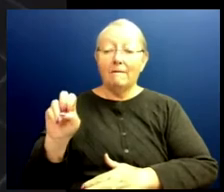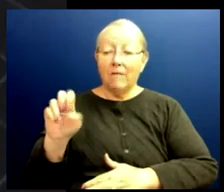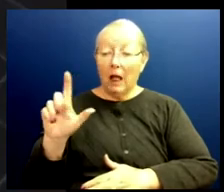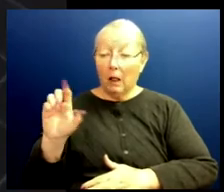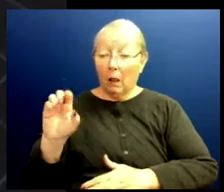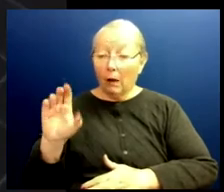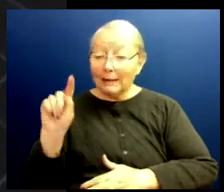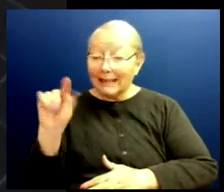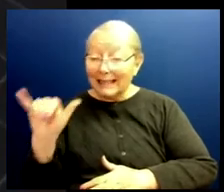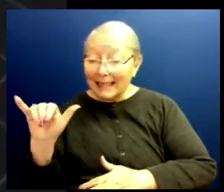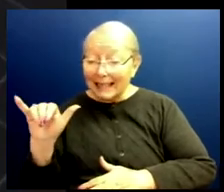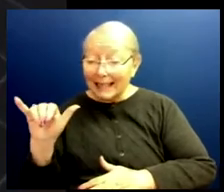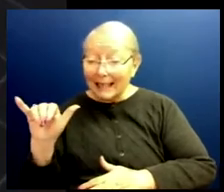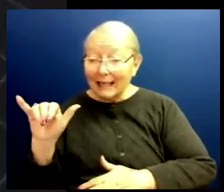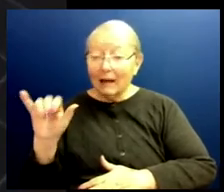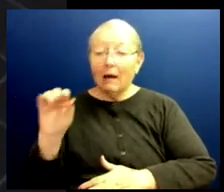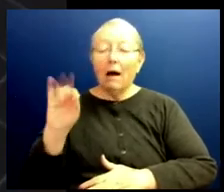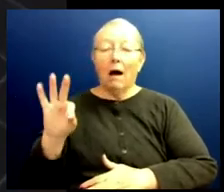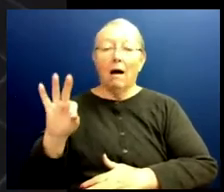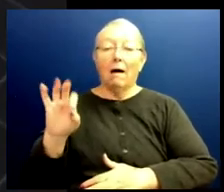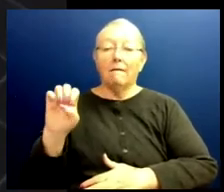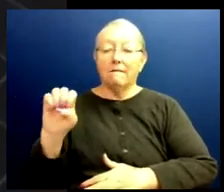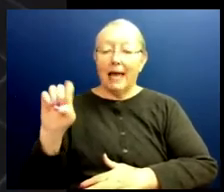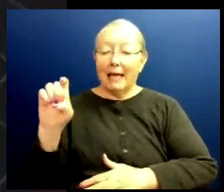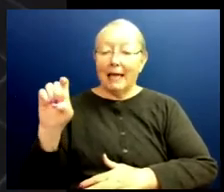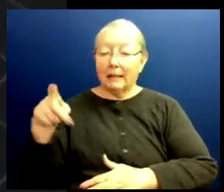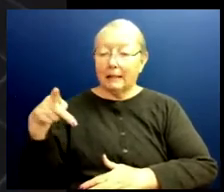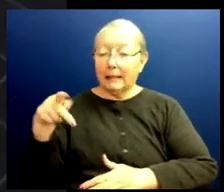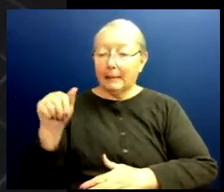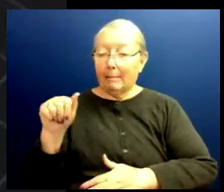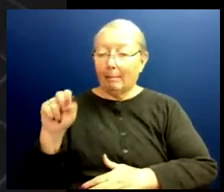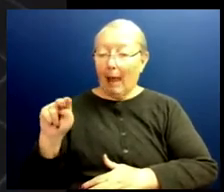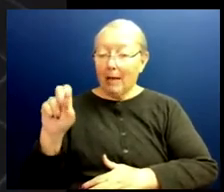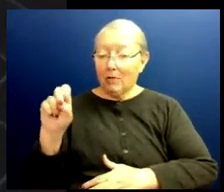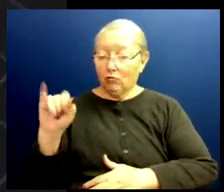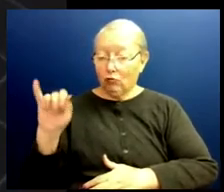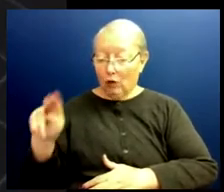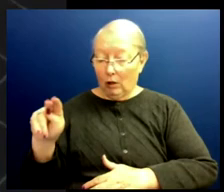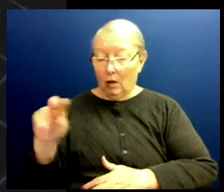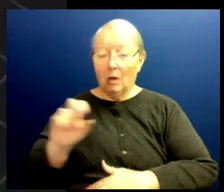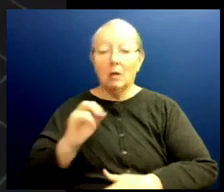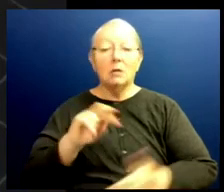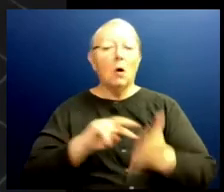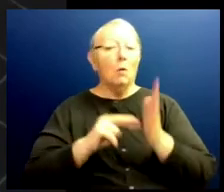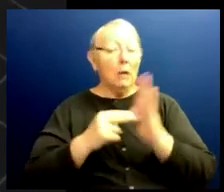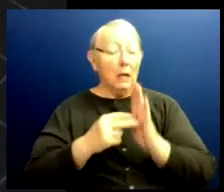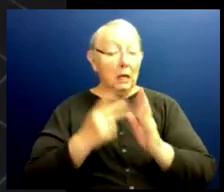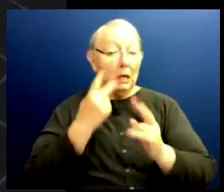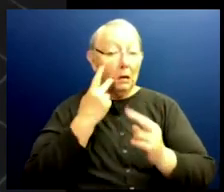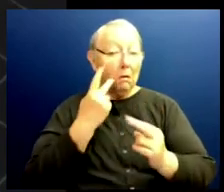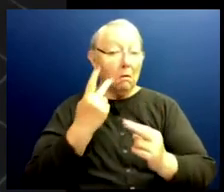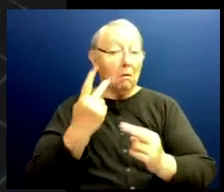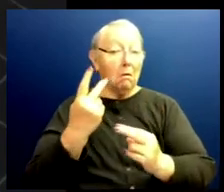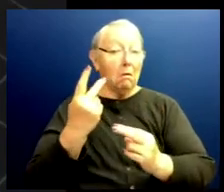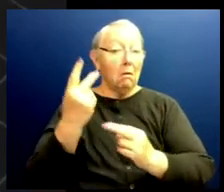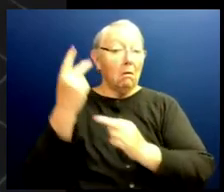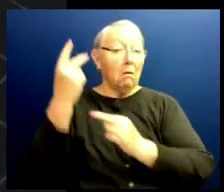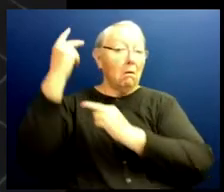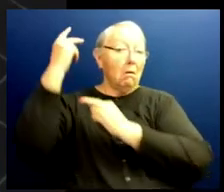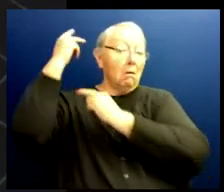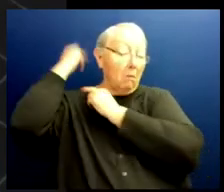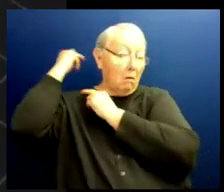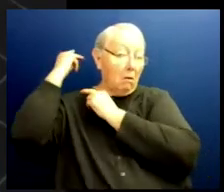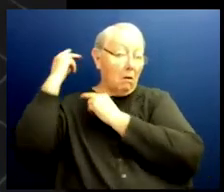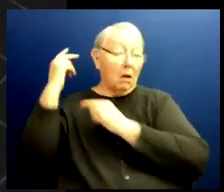this implies, if you project backward in time, that everything was closer and more compact in the